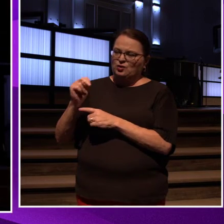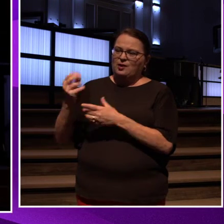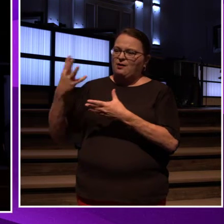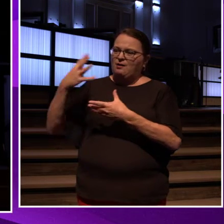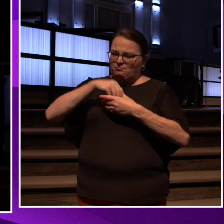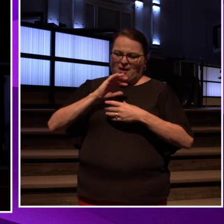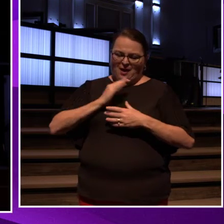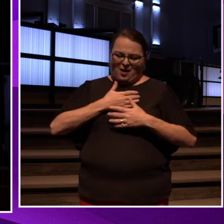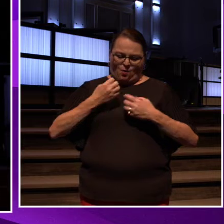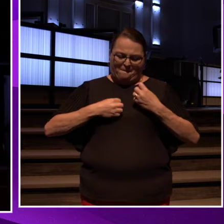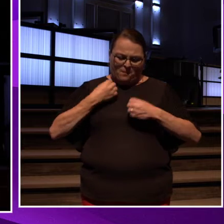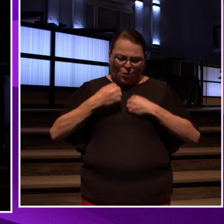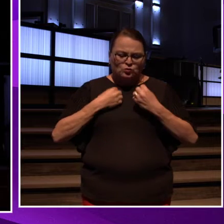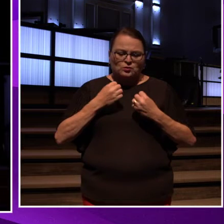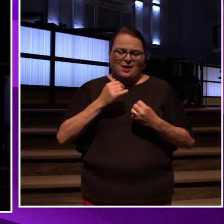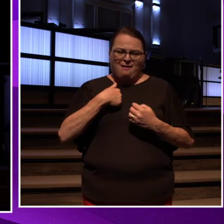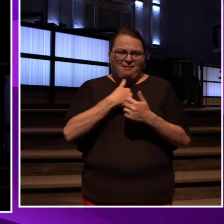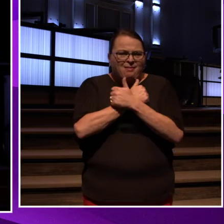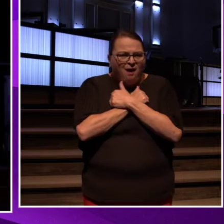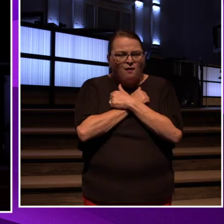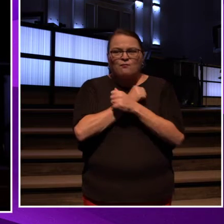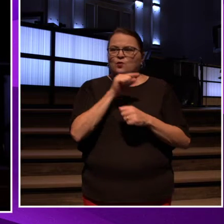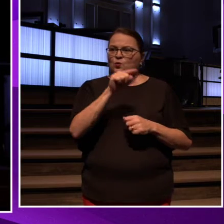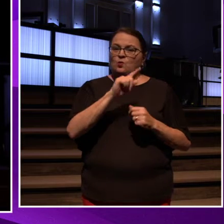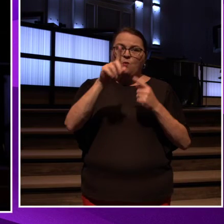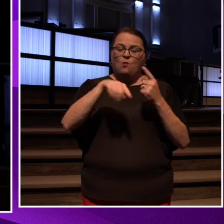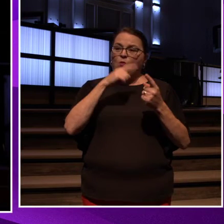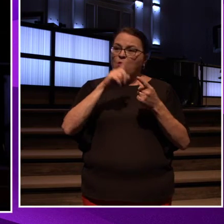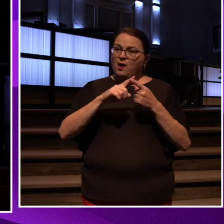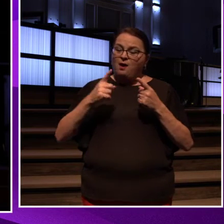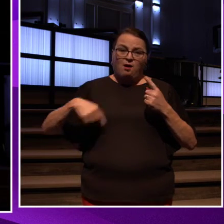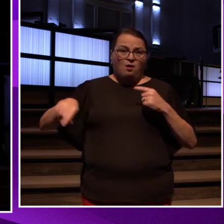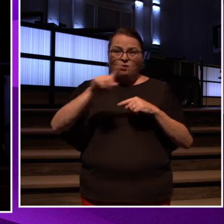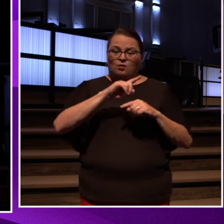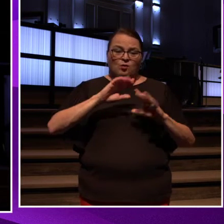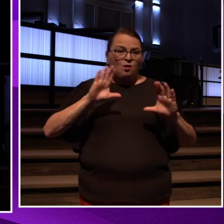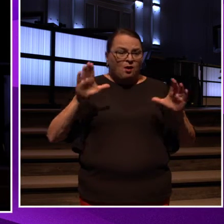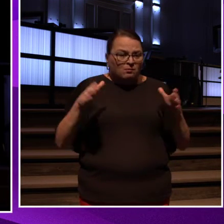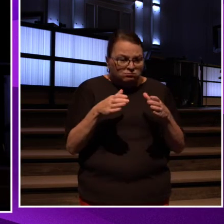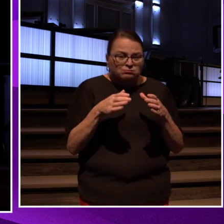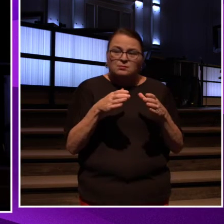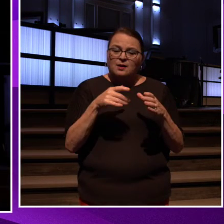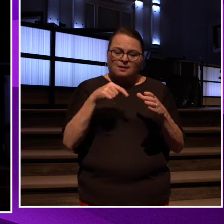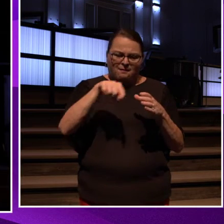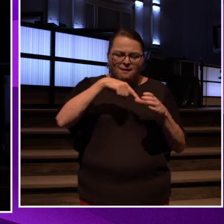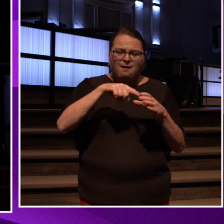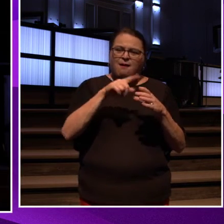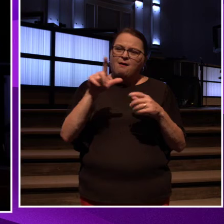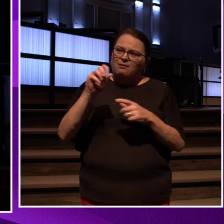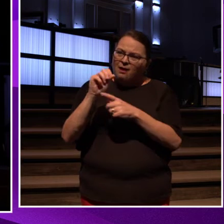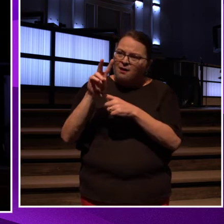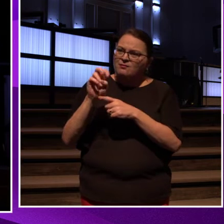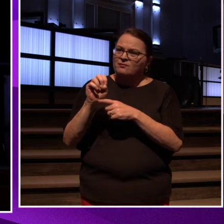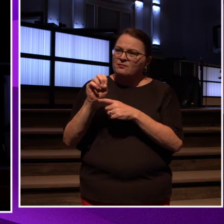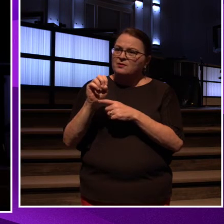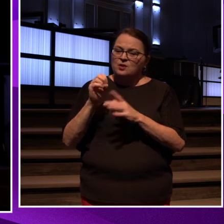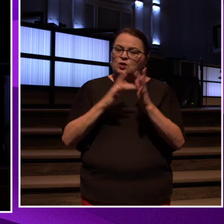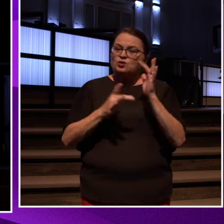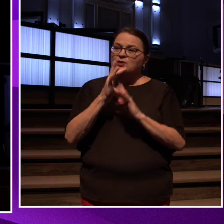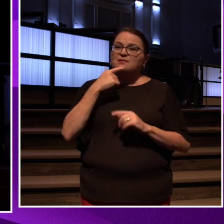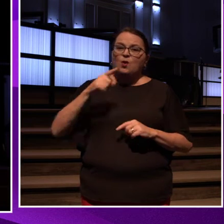you guys. And when you come together as brothers and sisters in Christ, there is a love. Jesus said, you will know